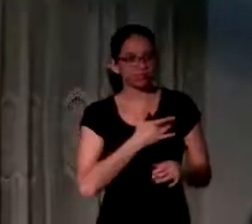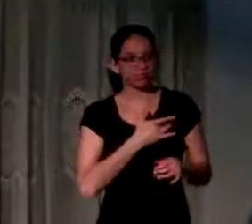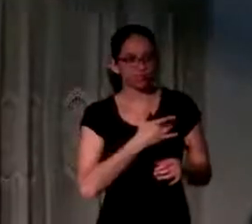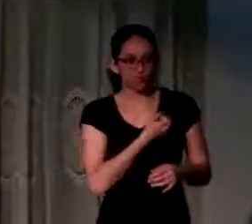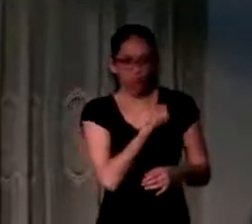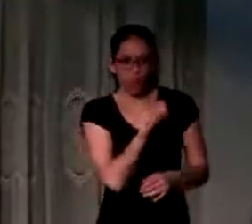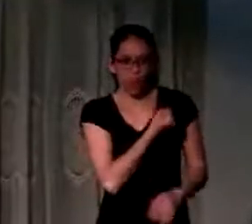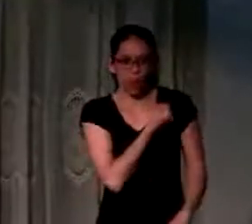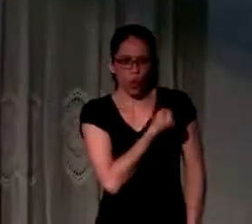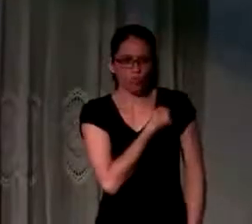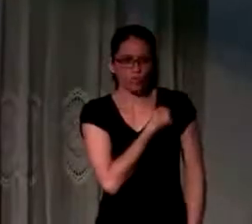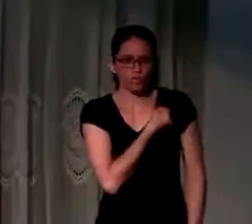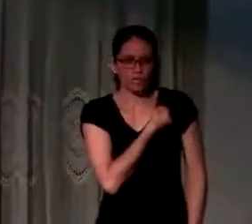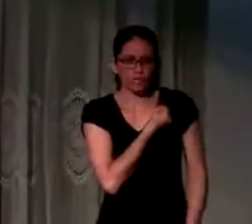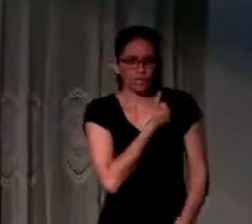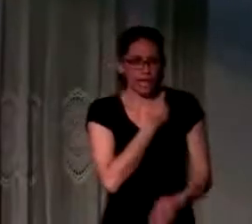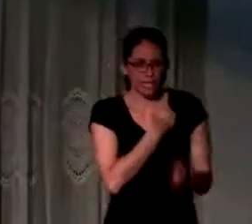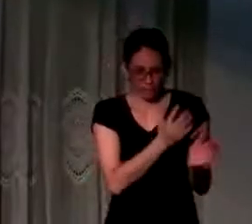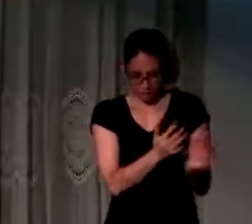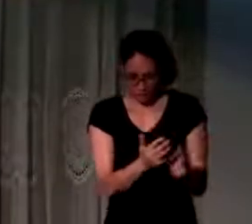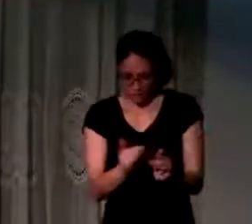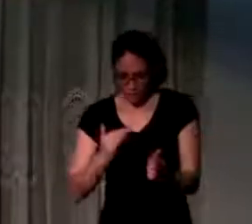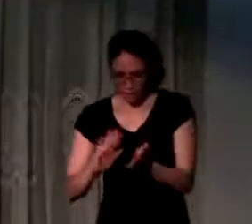said, "Are you done, Travis?"